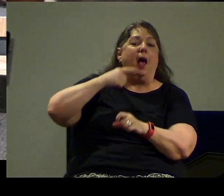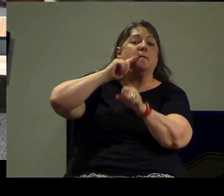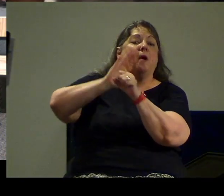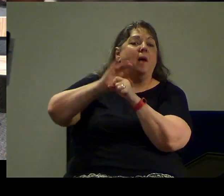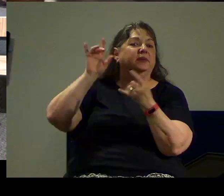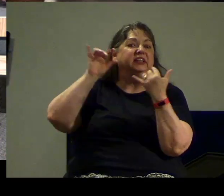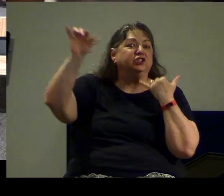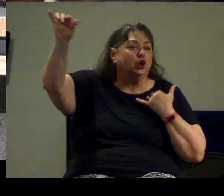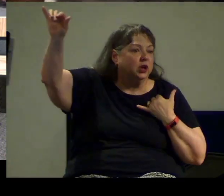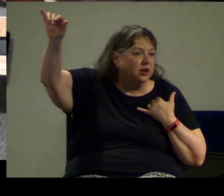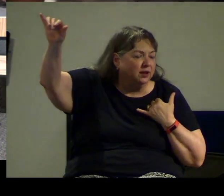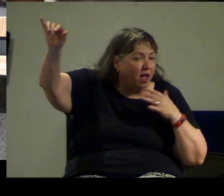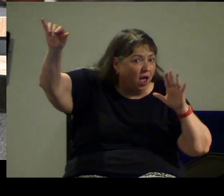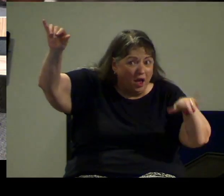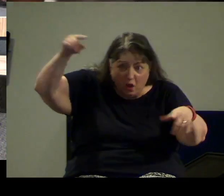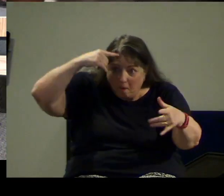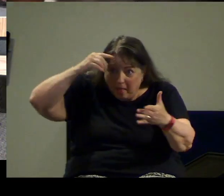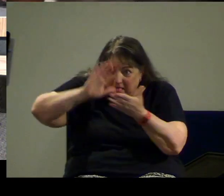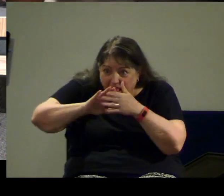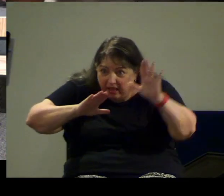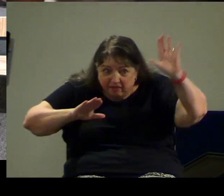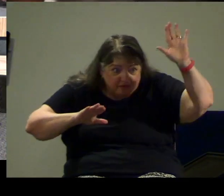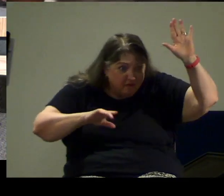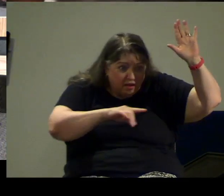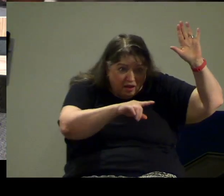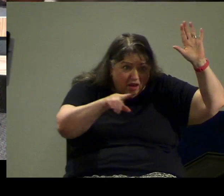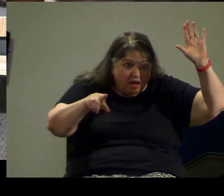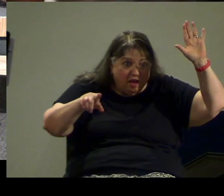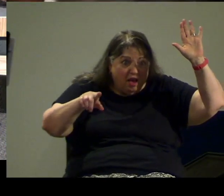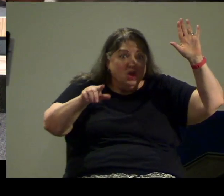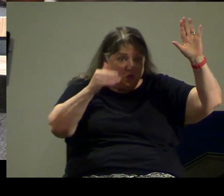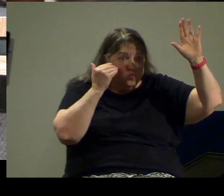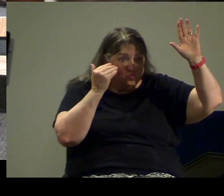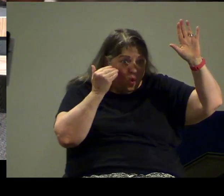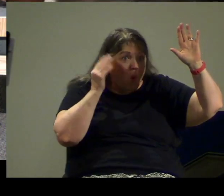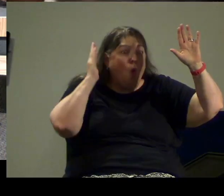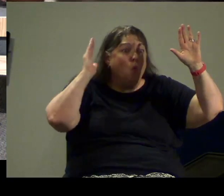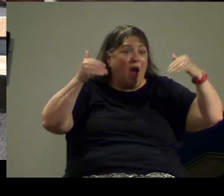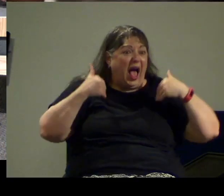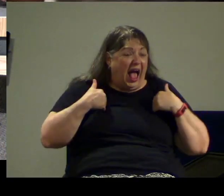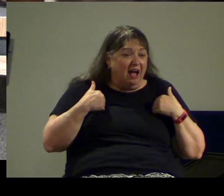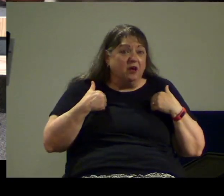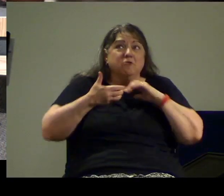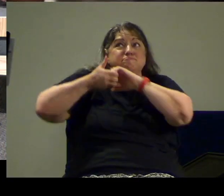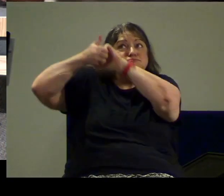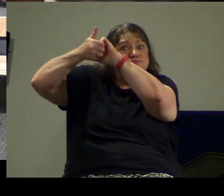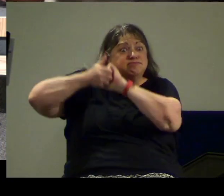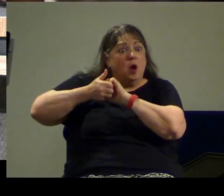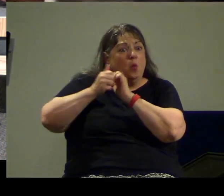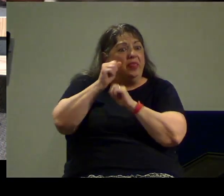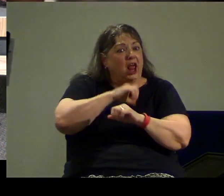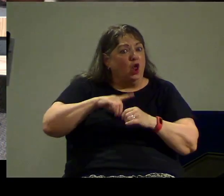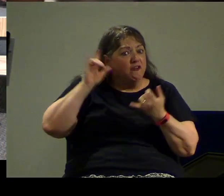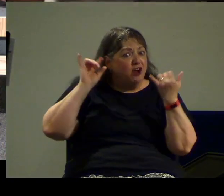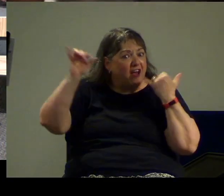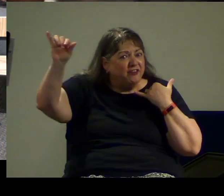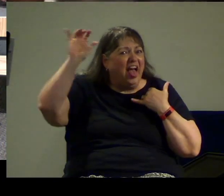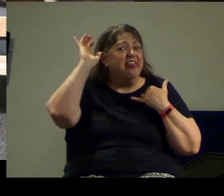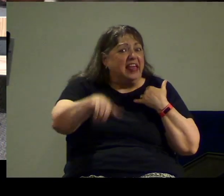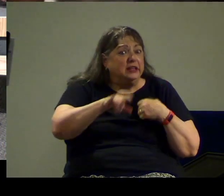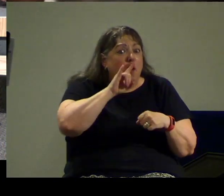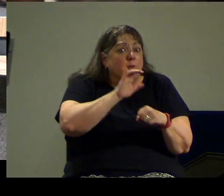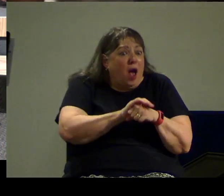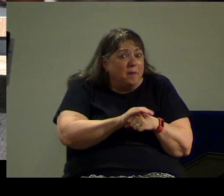eternity. How many of you believe that you will be with the Lord God for eternity? Amen? That is a promise